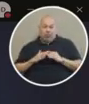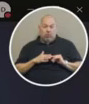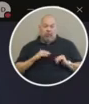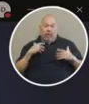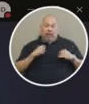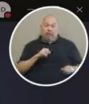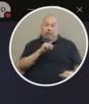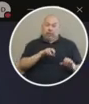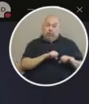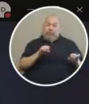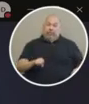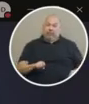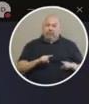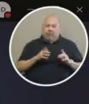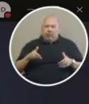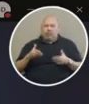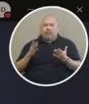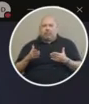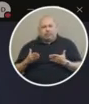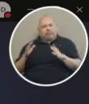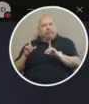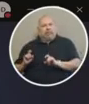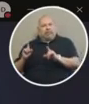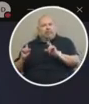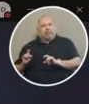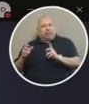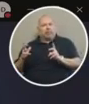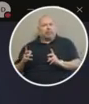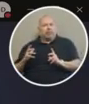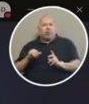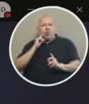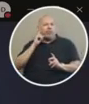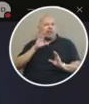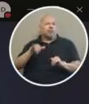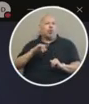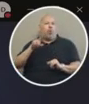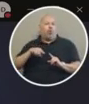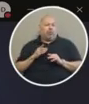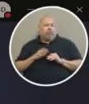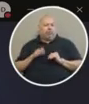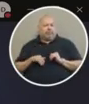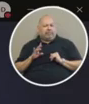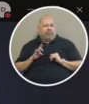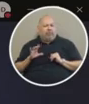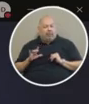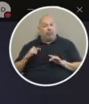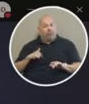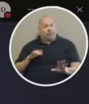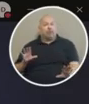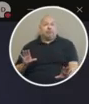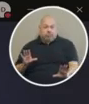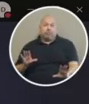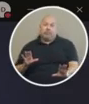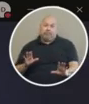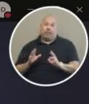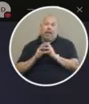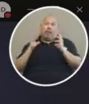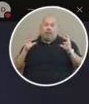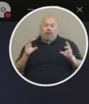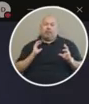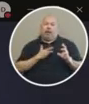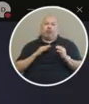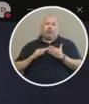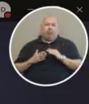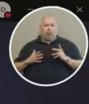healthcare system is submitting a lot of tests. And I don't want people to think we're only done 700. We've done a lot in our